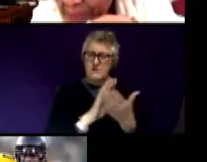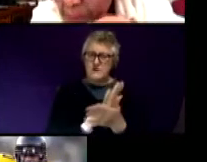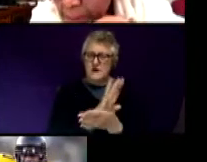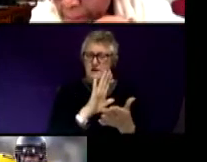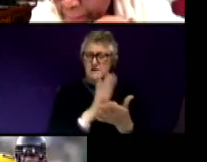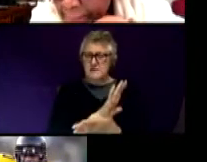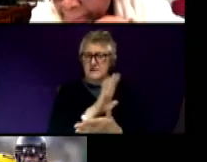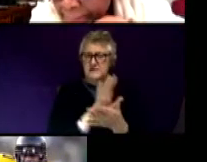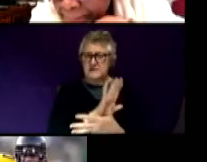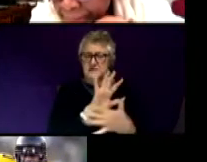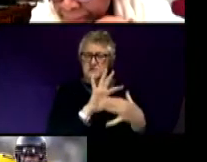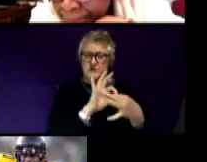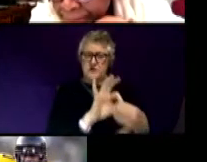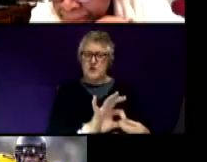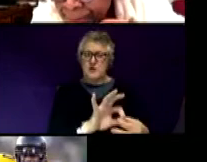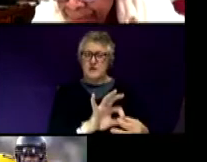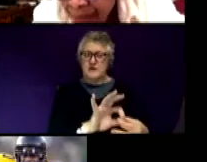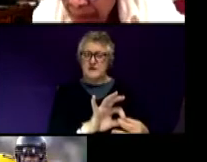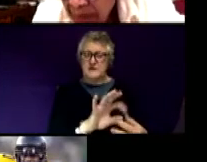the